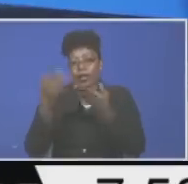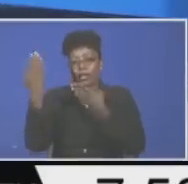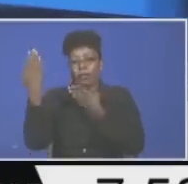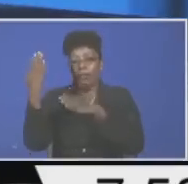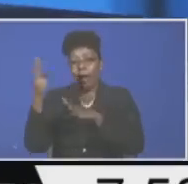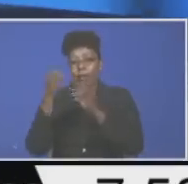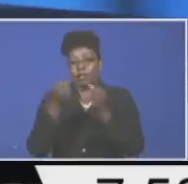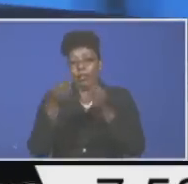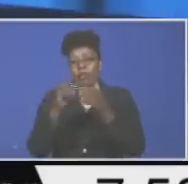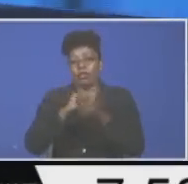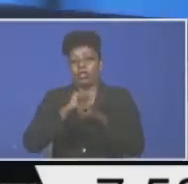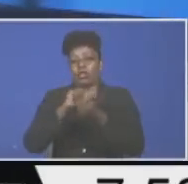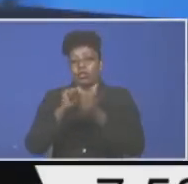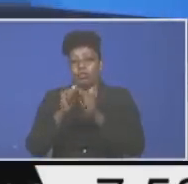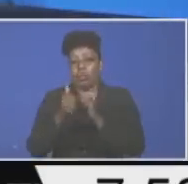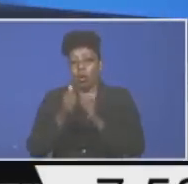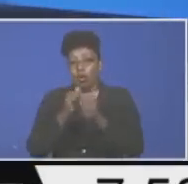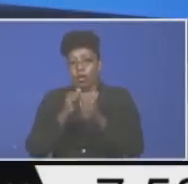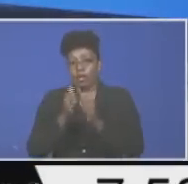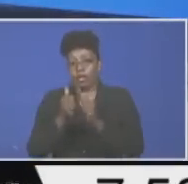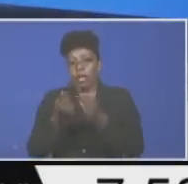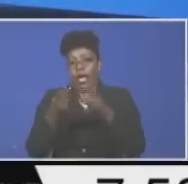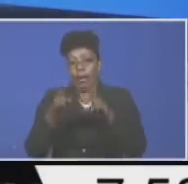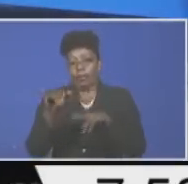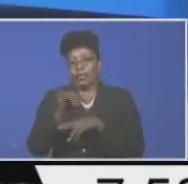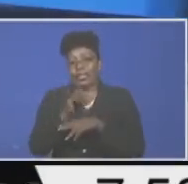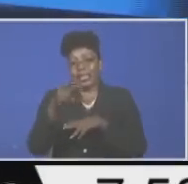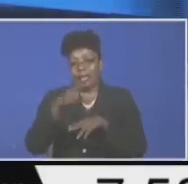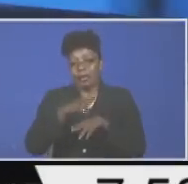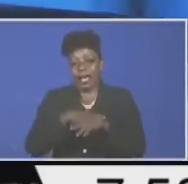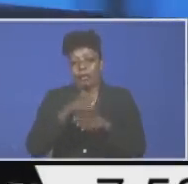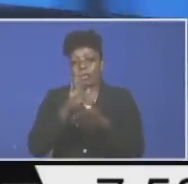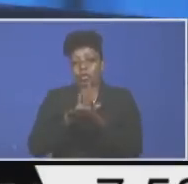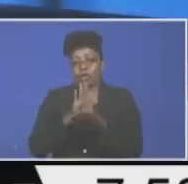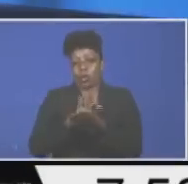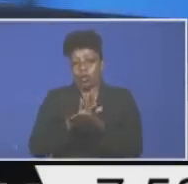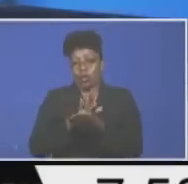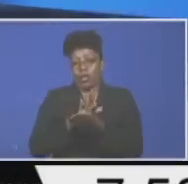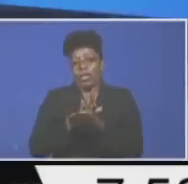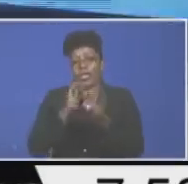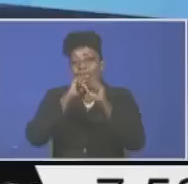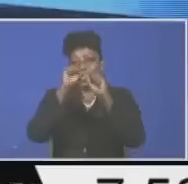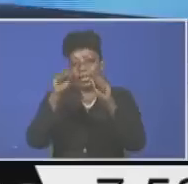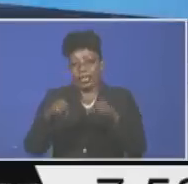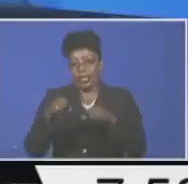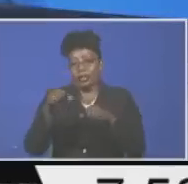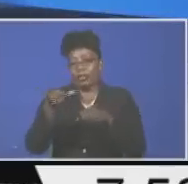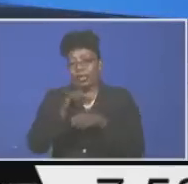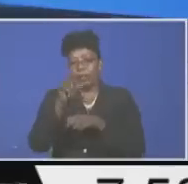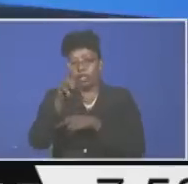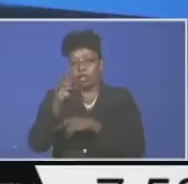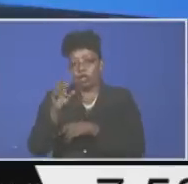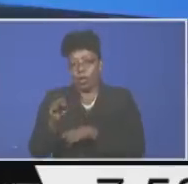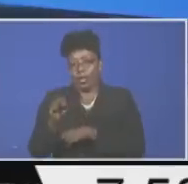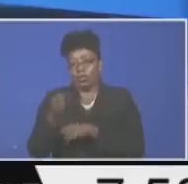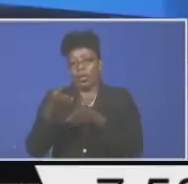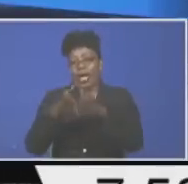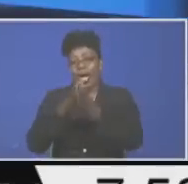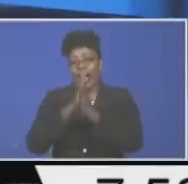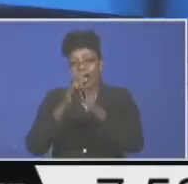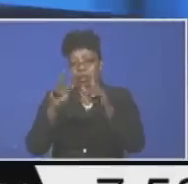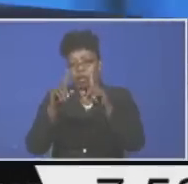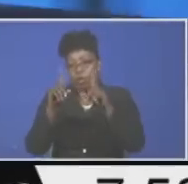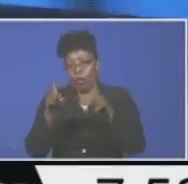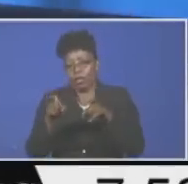Bahamas, multiple sports don't tend to run the same time in the school system as is done in the U.S. We asked Coach Johnson if he believes this is due